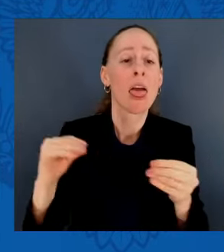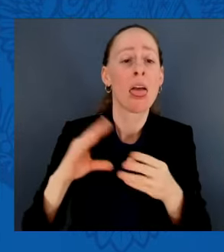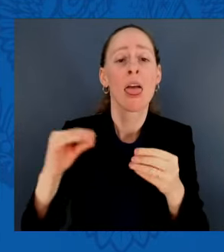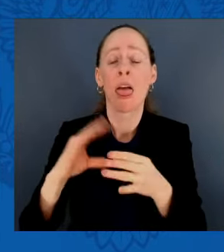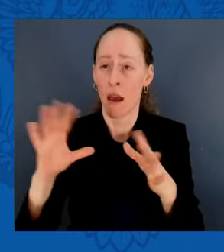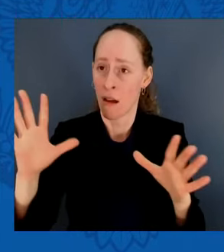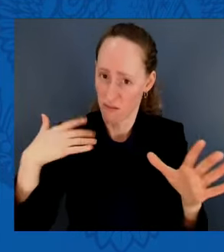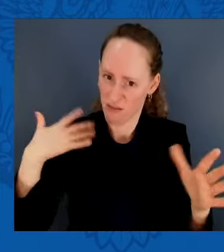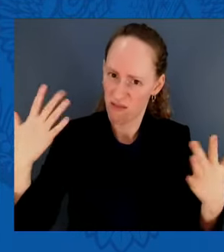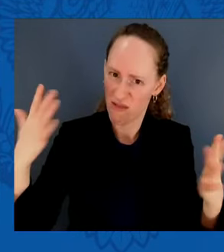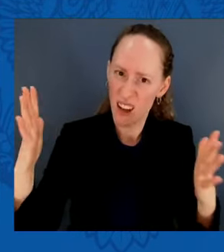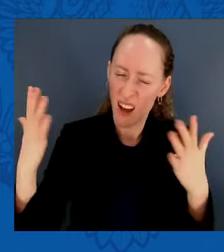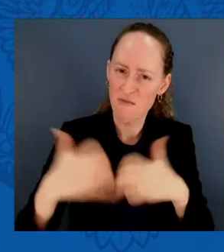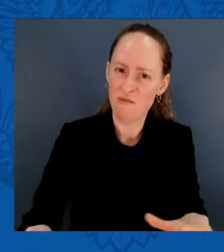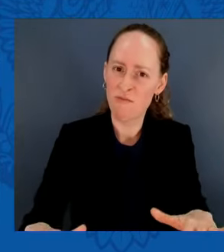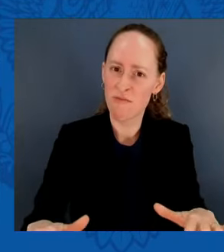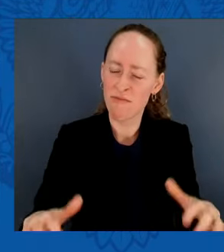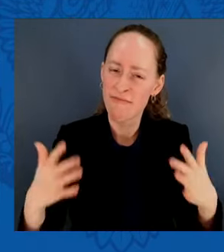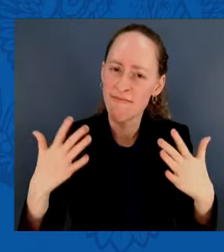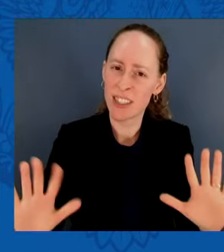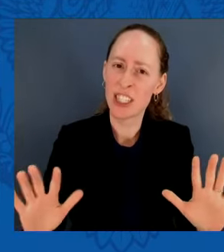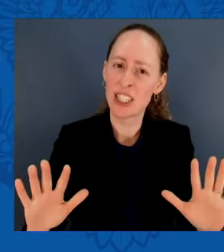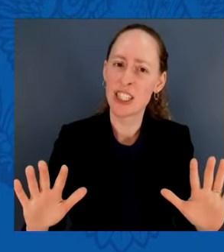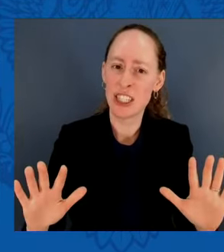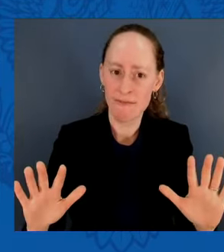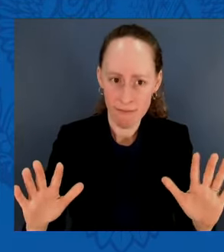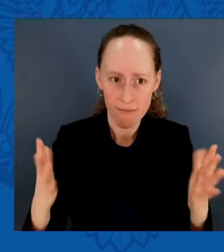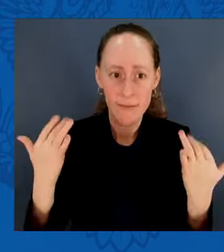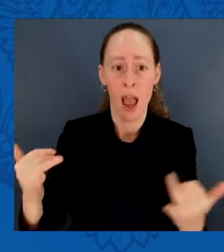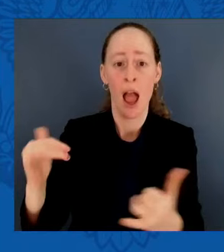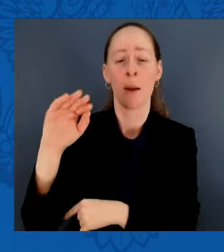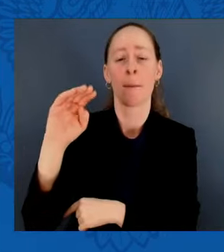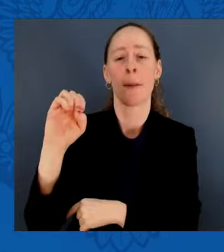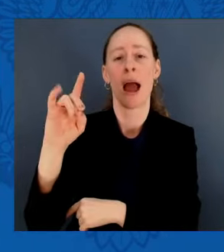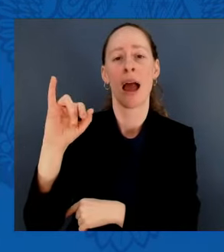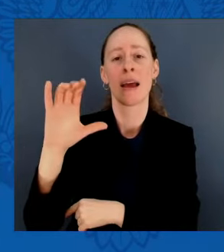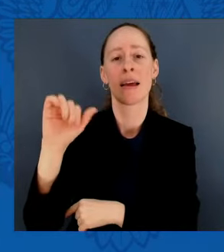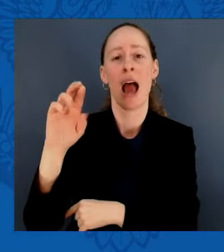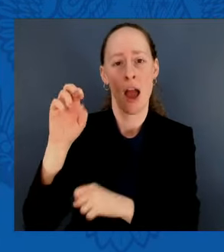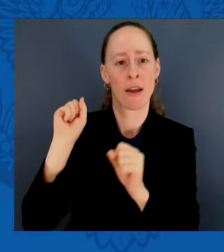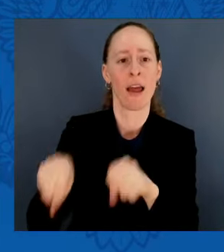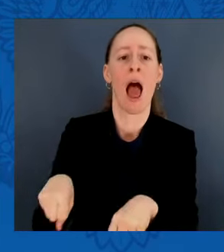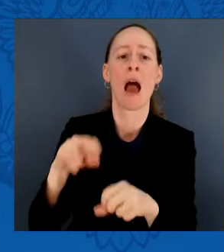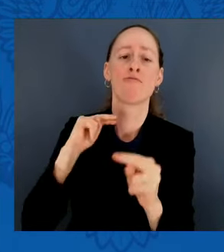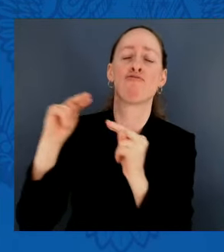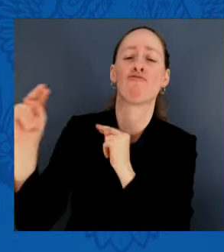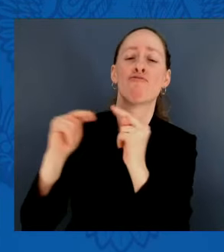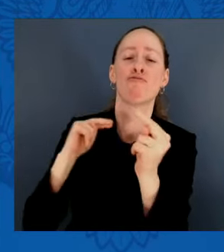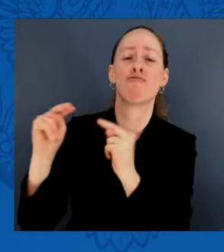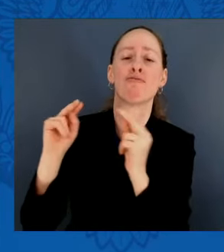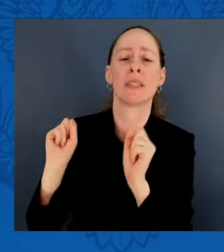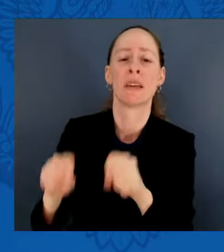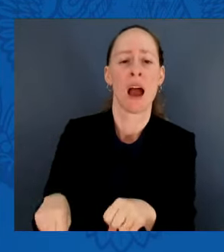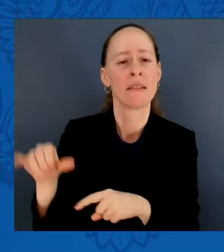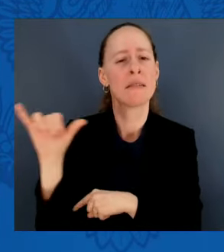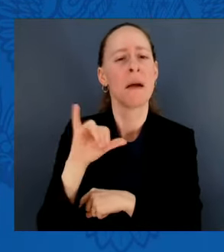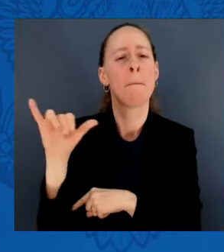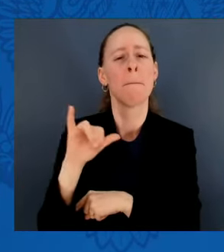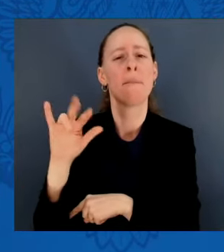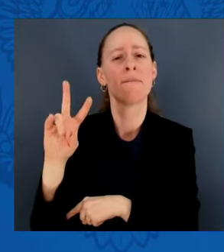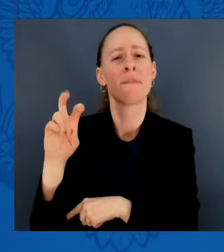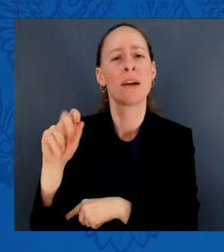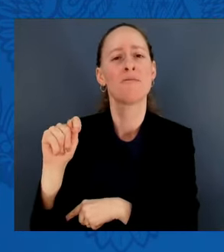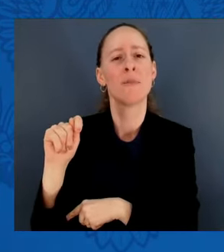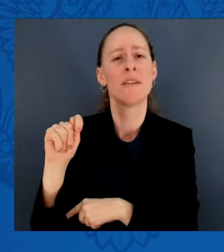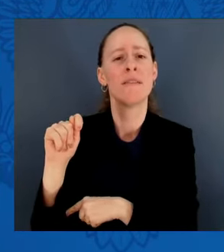prescription drugs, just like the VA is able to do for veterans. That's not just saving seniors money.